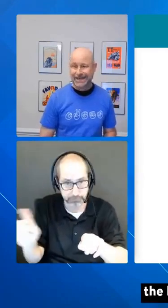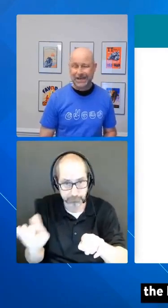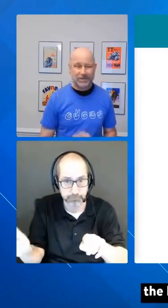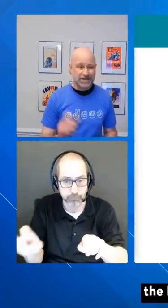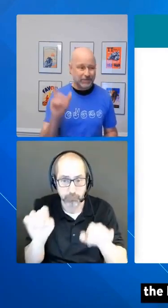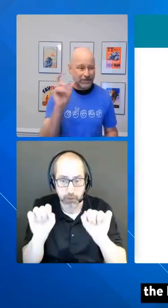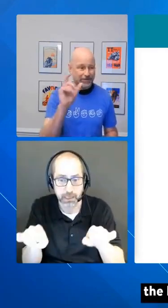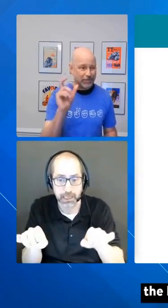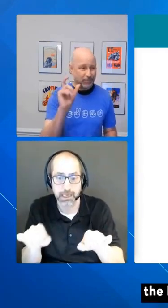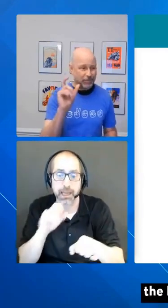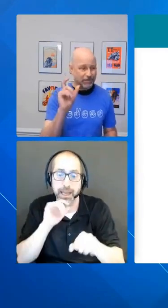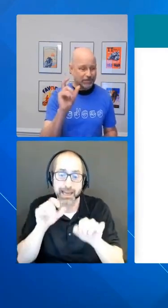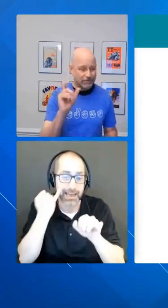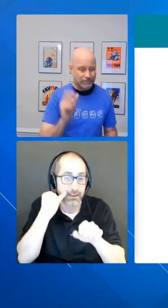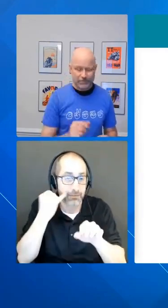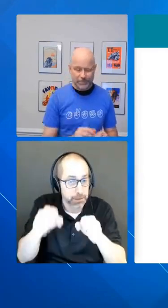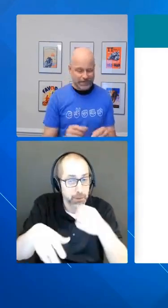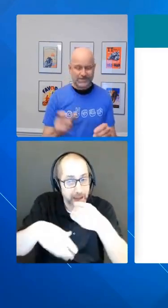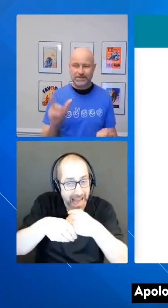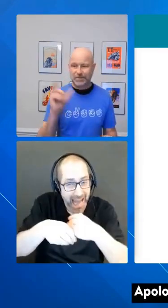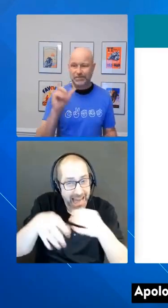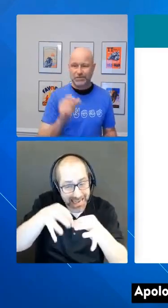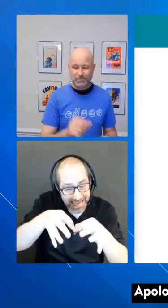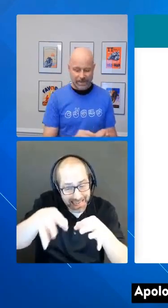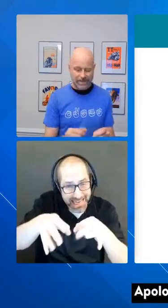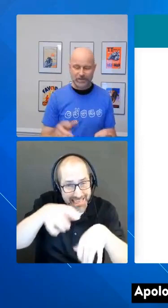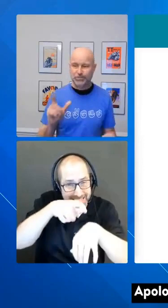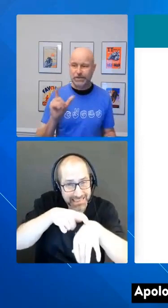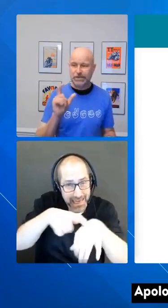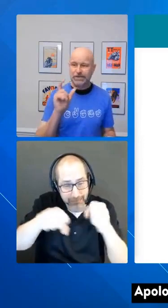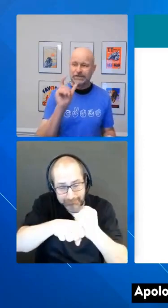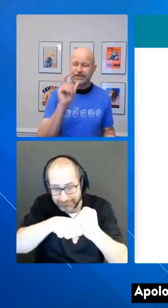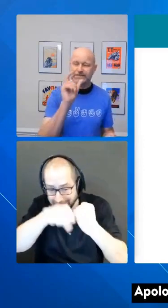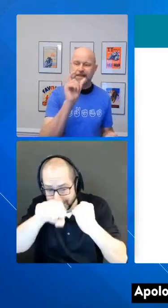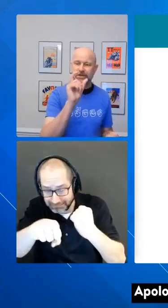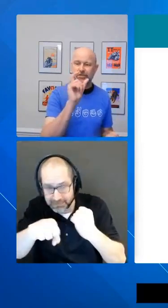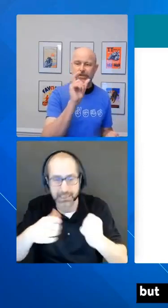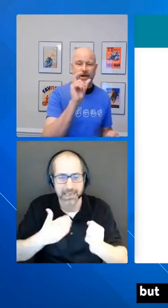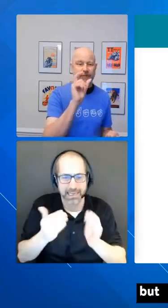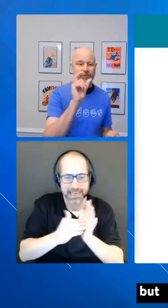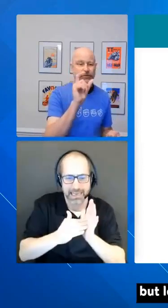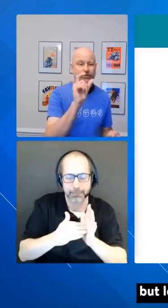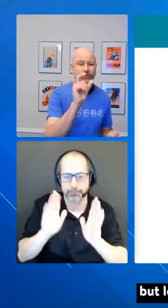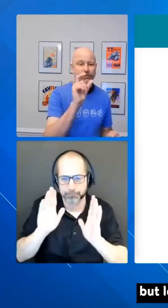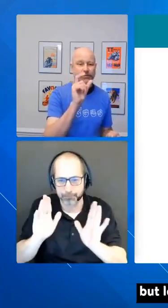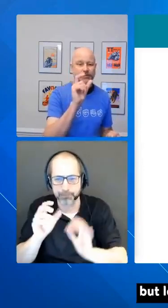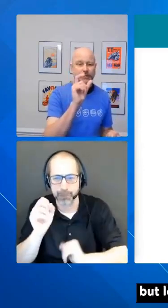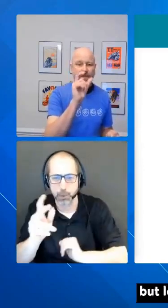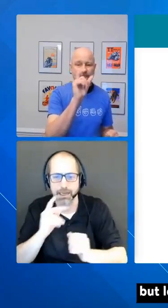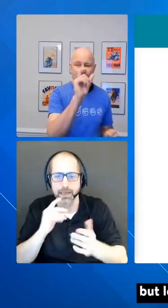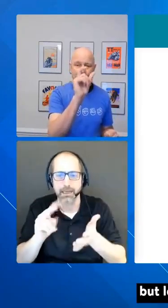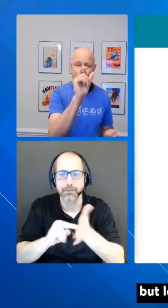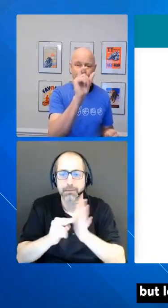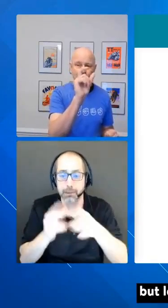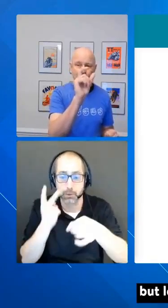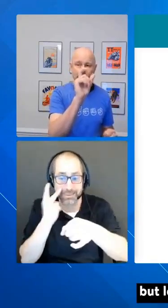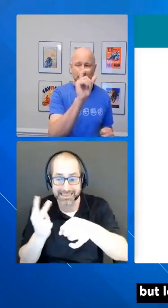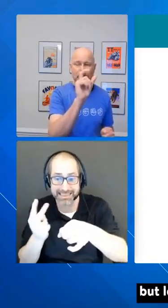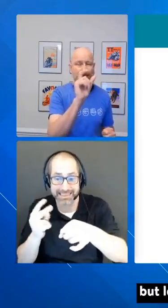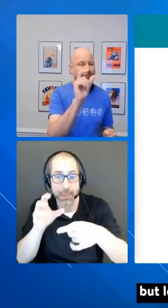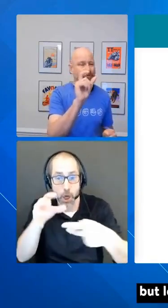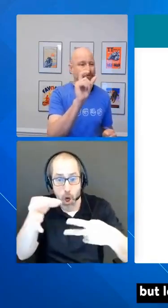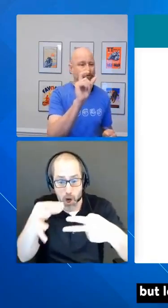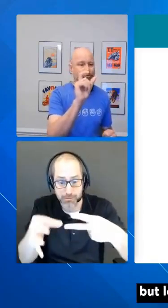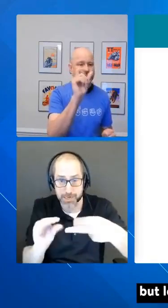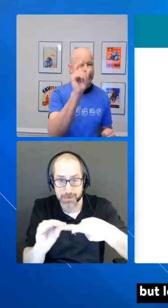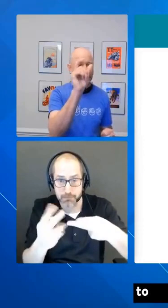delay. I'm gonna give you an example. Apology for if you can't see me, I'm using my hands, but let's say you're on option 2 and you wanna go